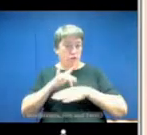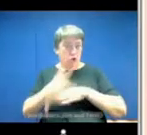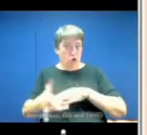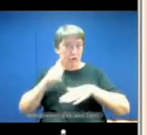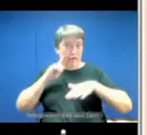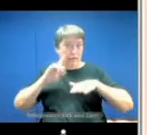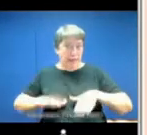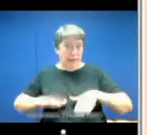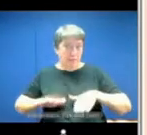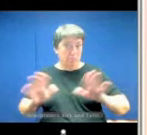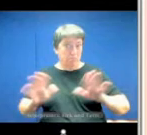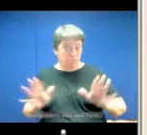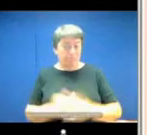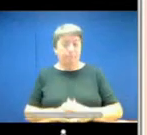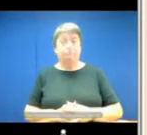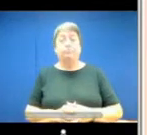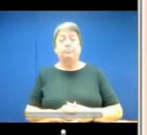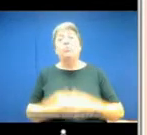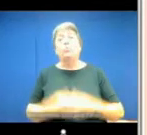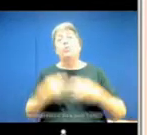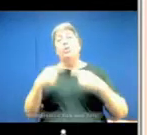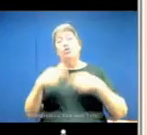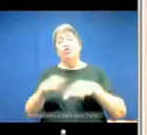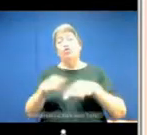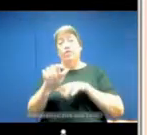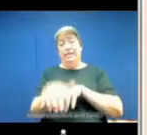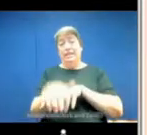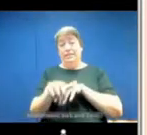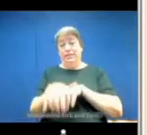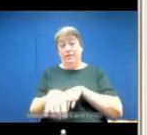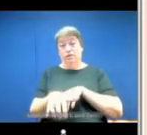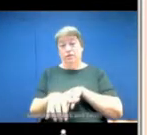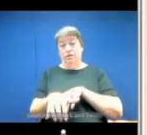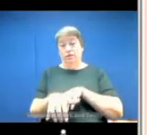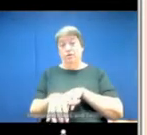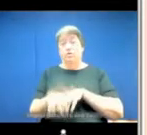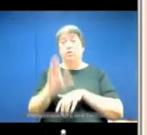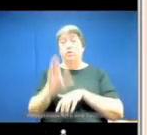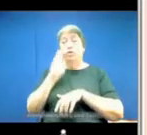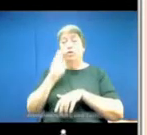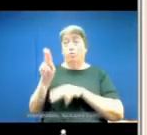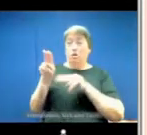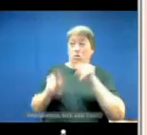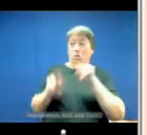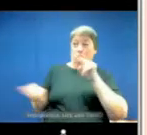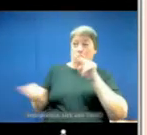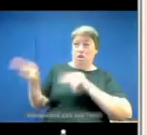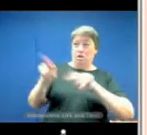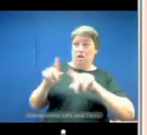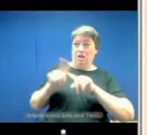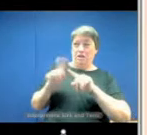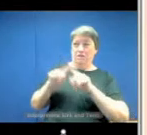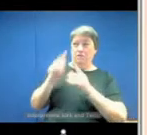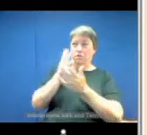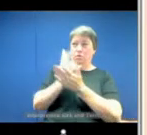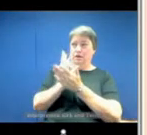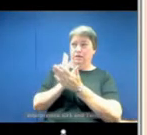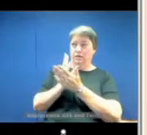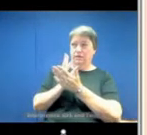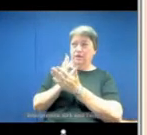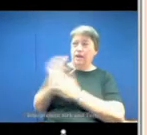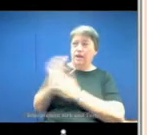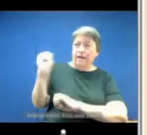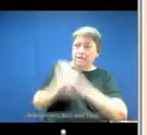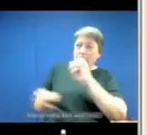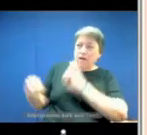deposition, you're going to be looking at the witnesses and evaluating their credibility. You'll also be